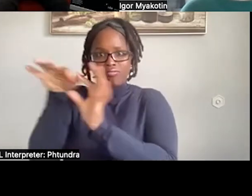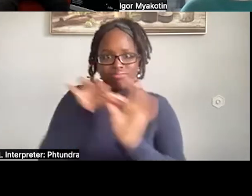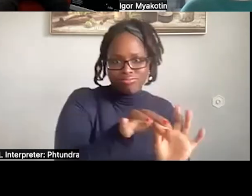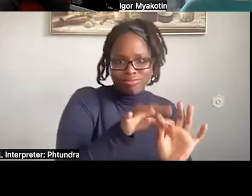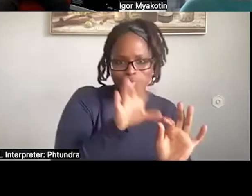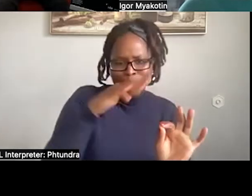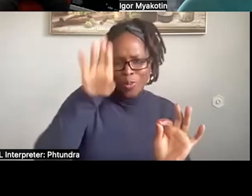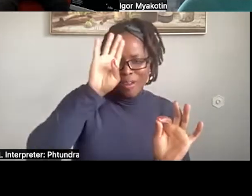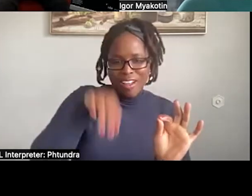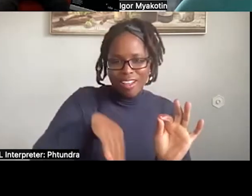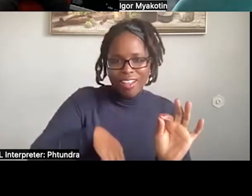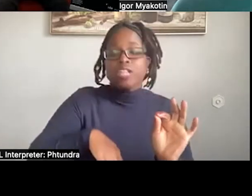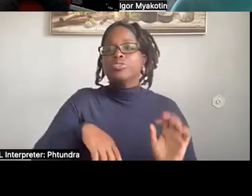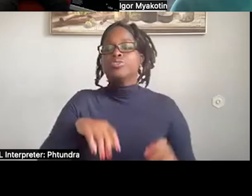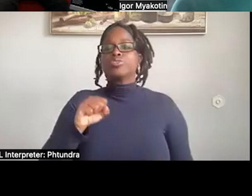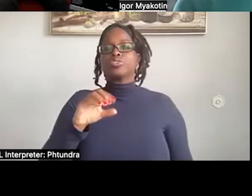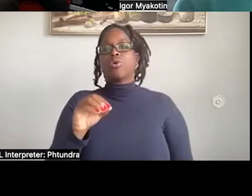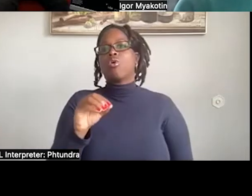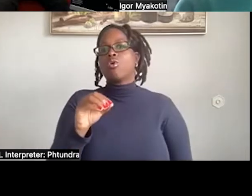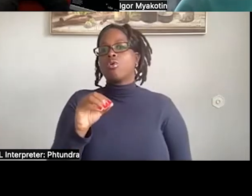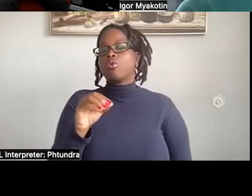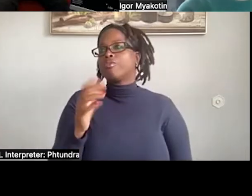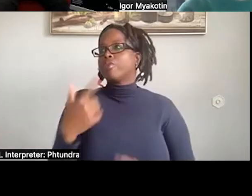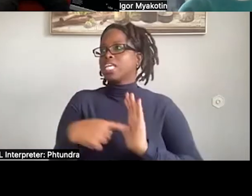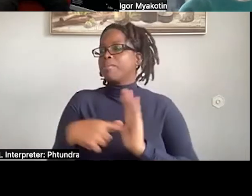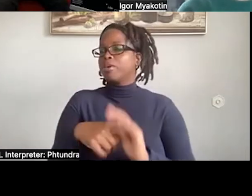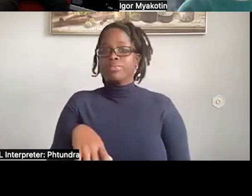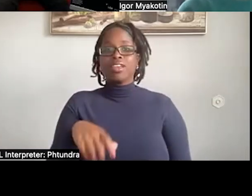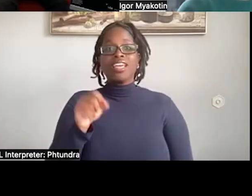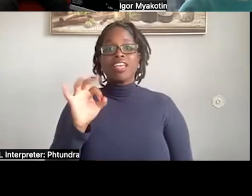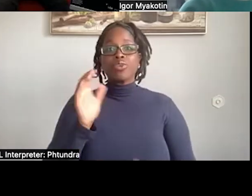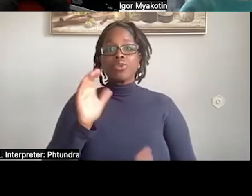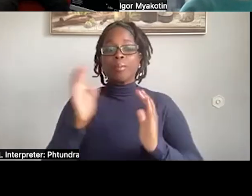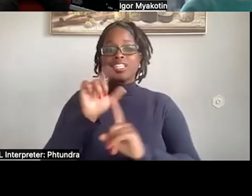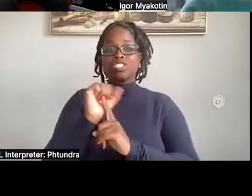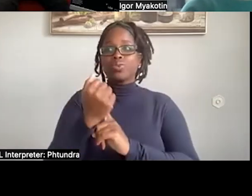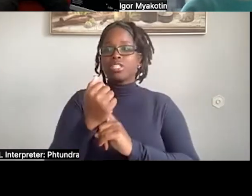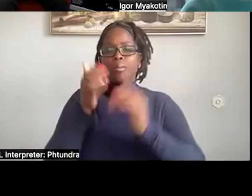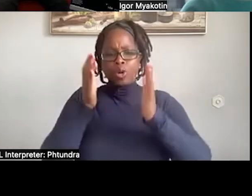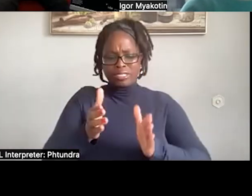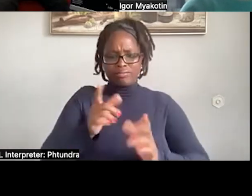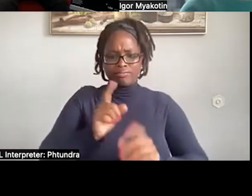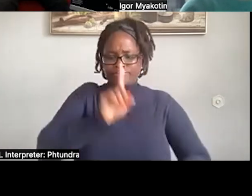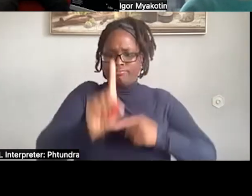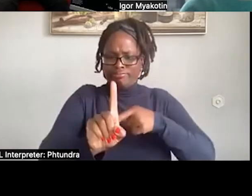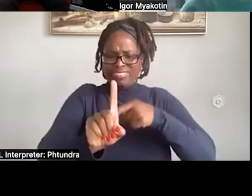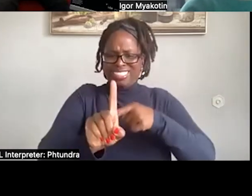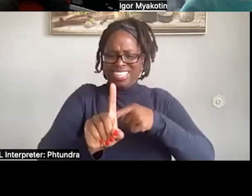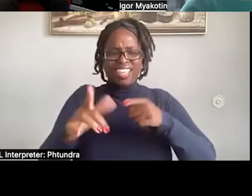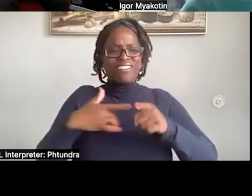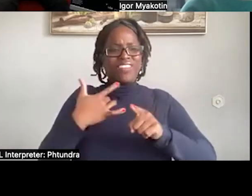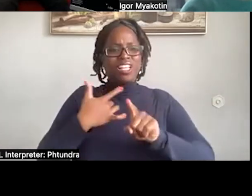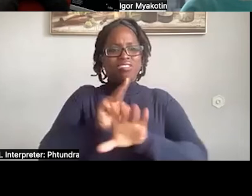by comparing the situation of somebody who's out of place, for example. The subject out of place is a real